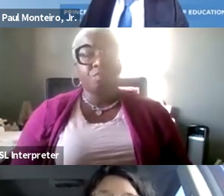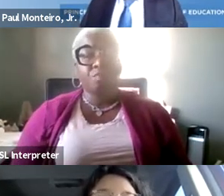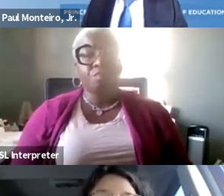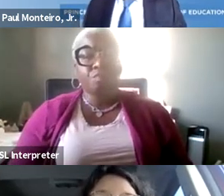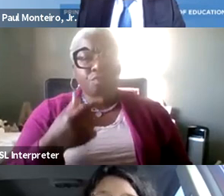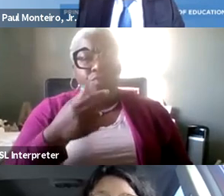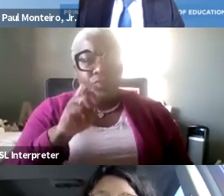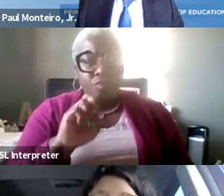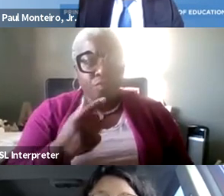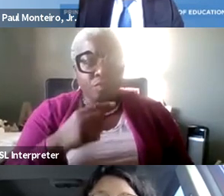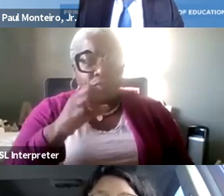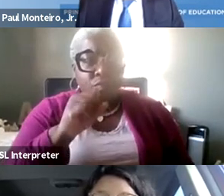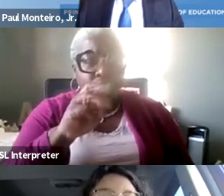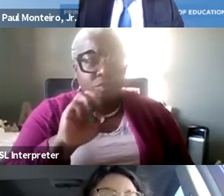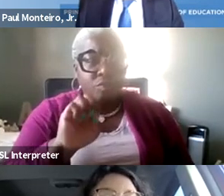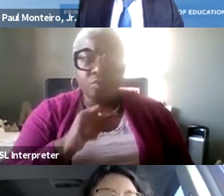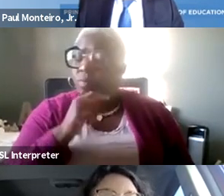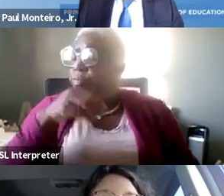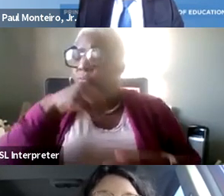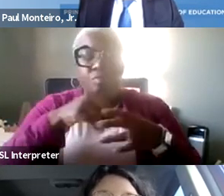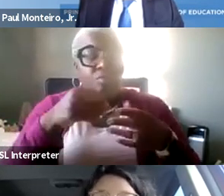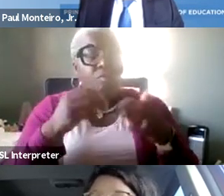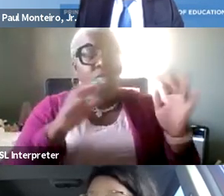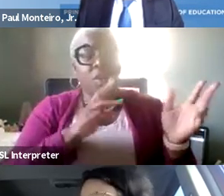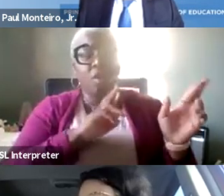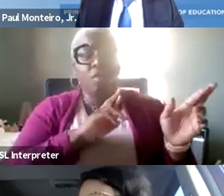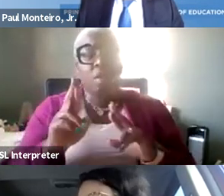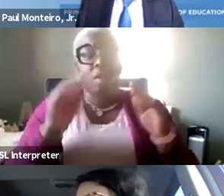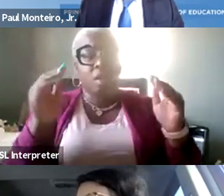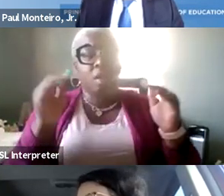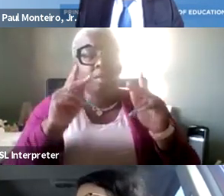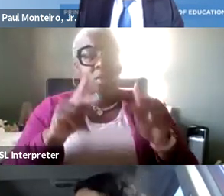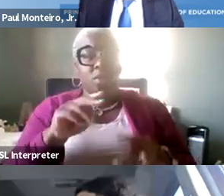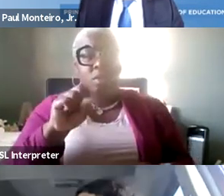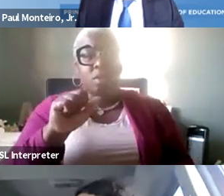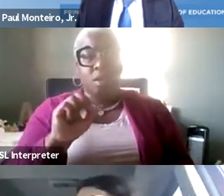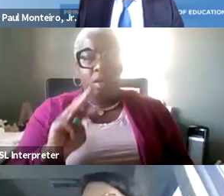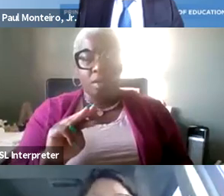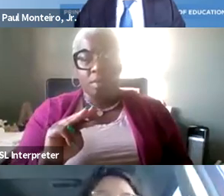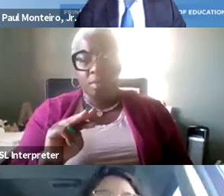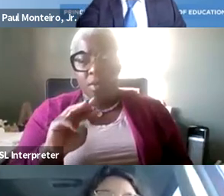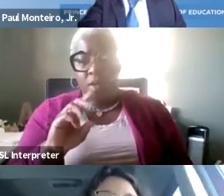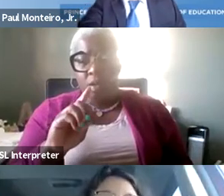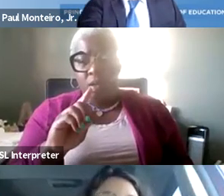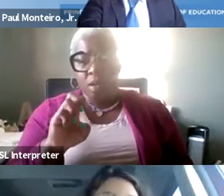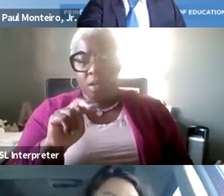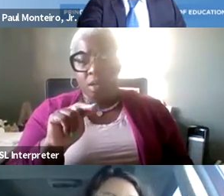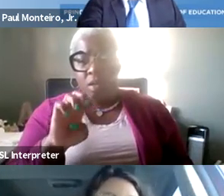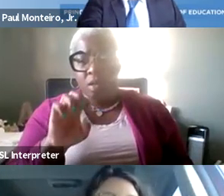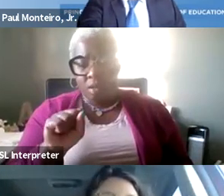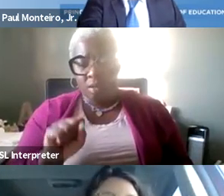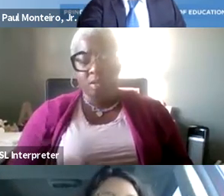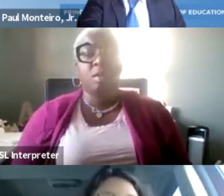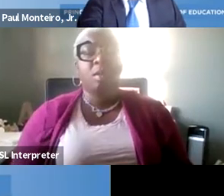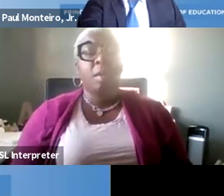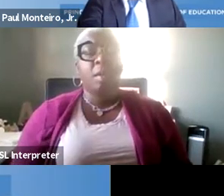Smith. He was not in the queue. The next person in the queue was Sam. Sam. Sam Deans. Yes,